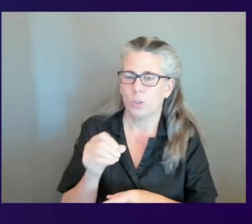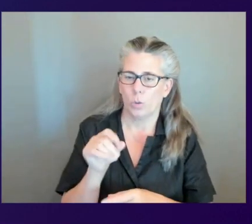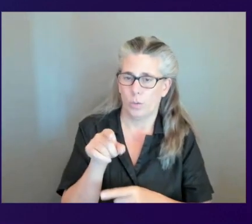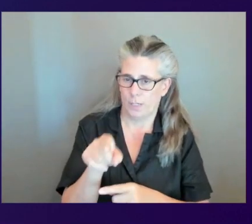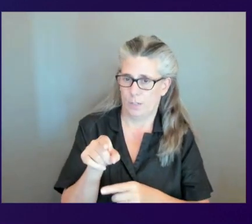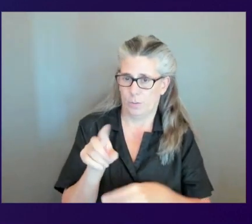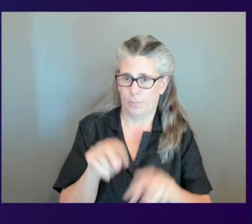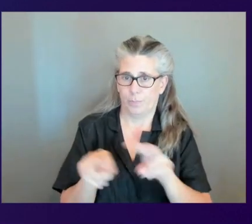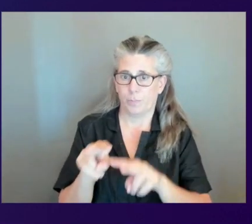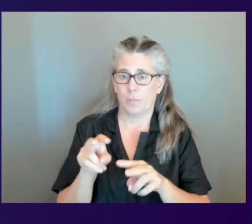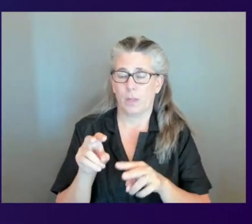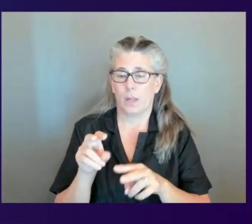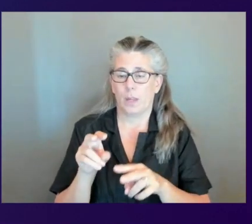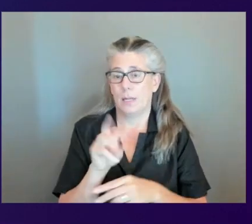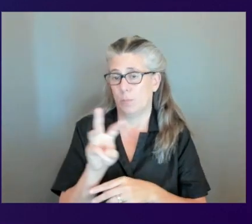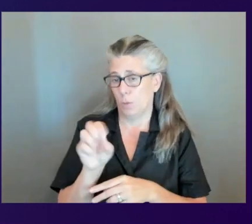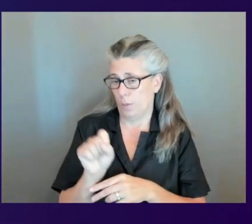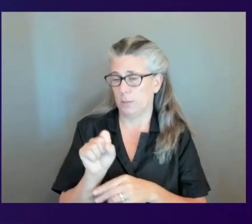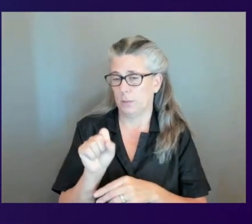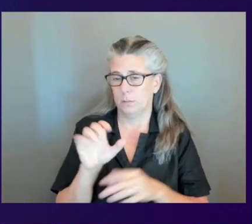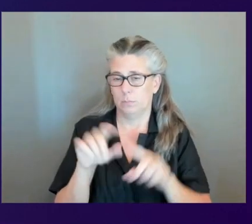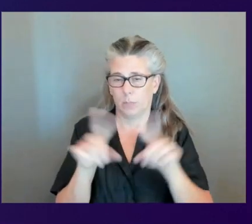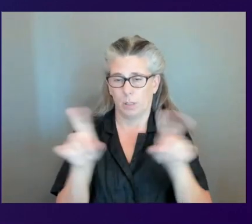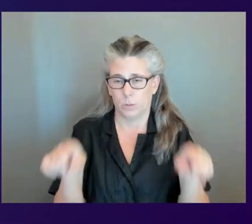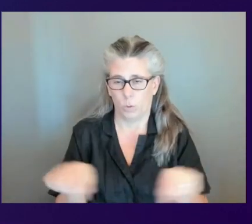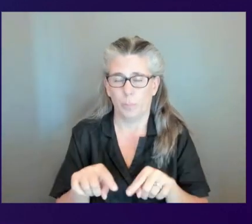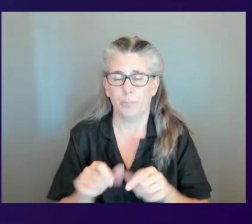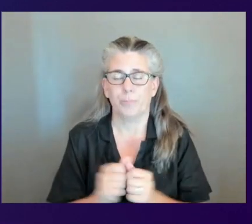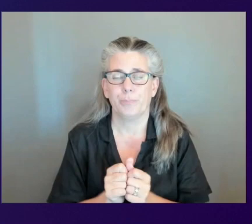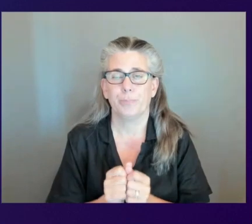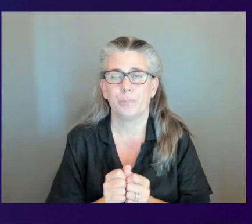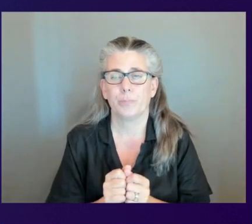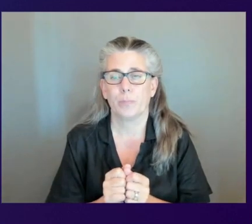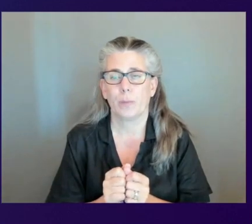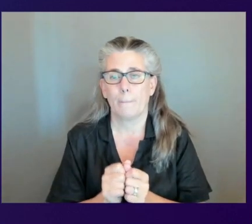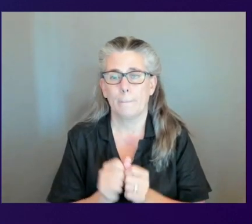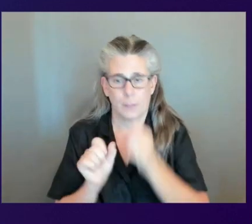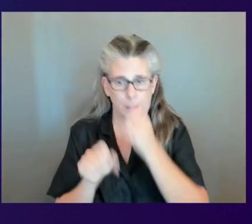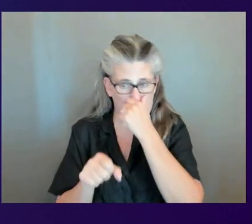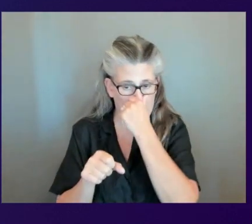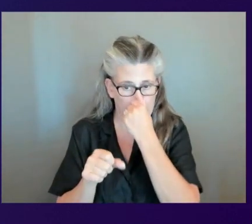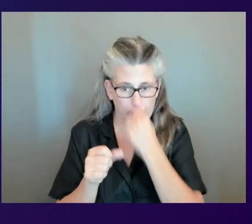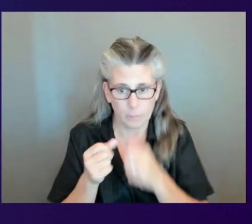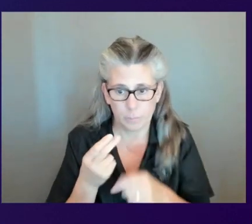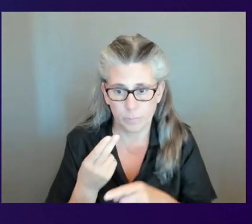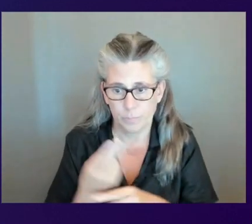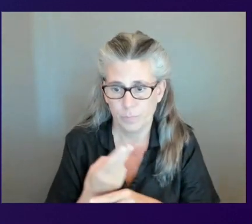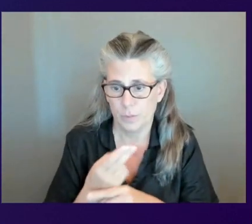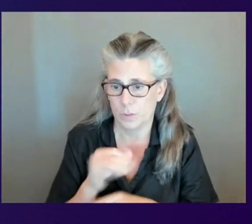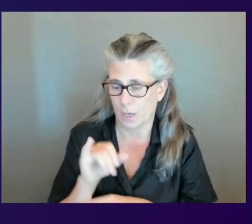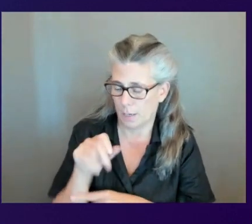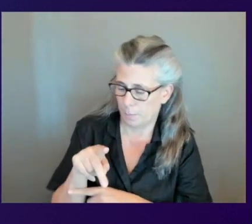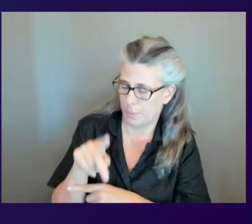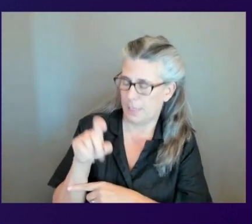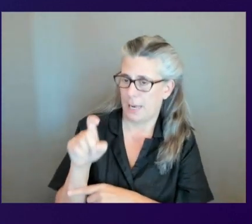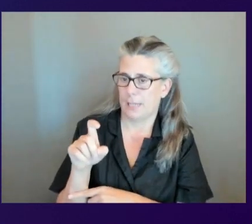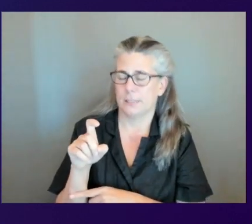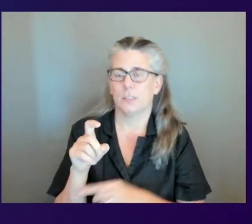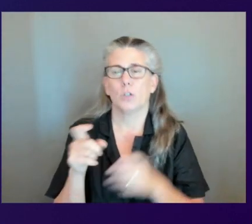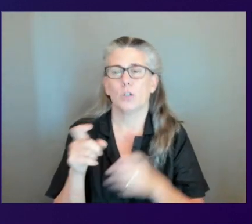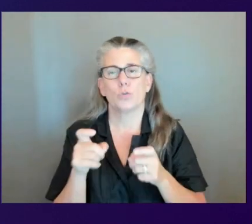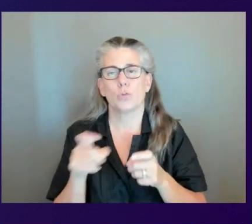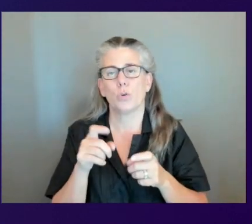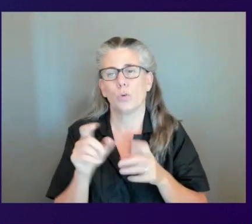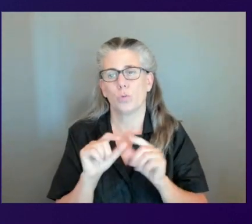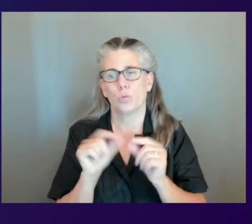the AWS console, and you can actually use our IP access control group as if it was a top-level resource, much like